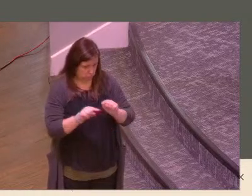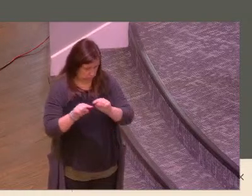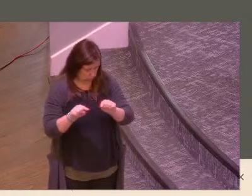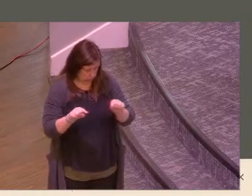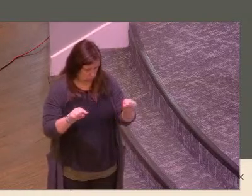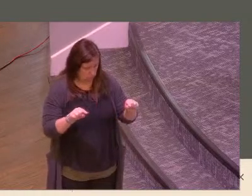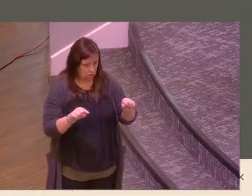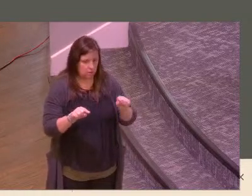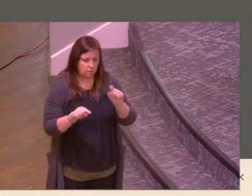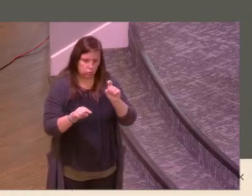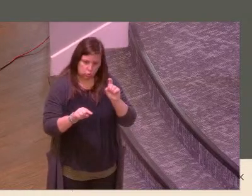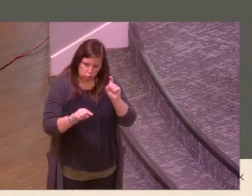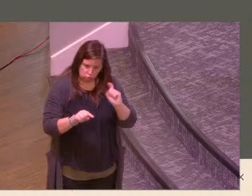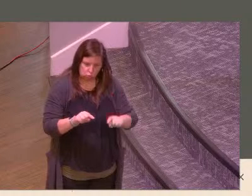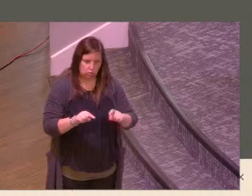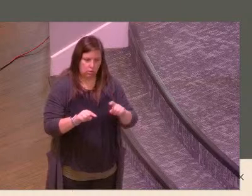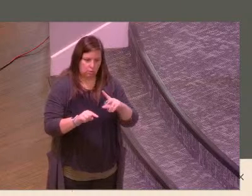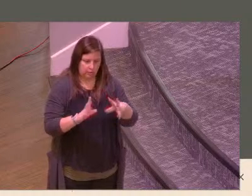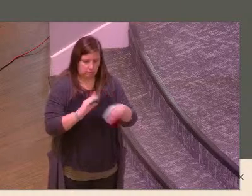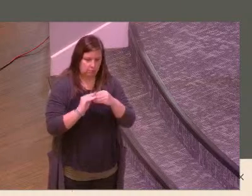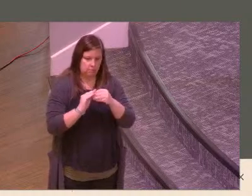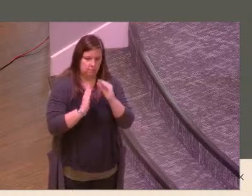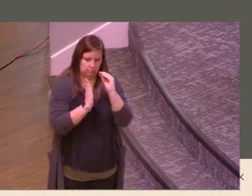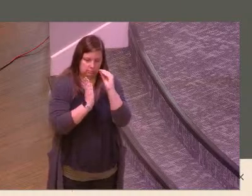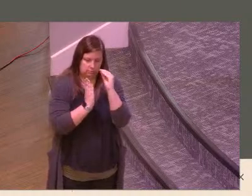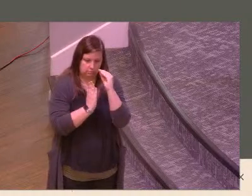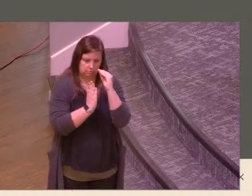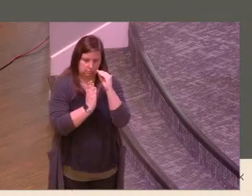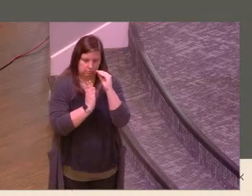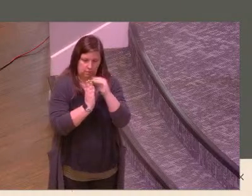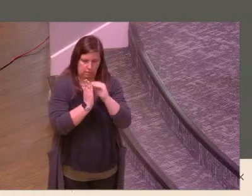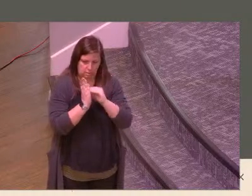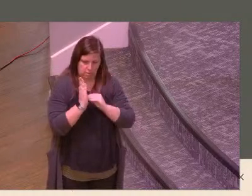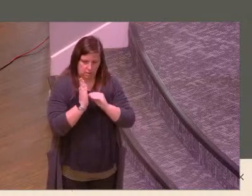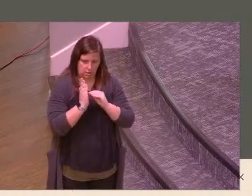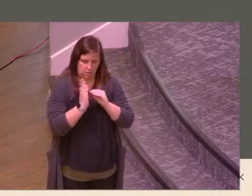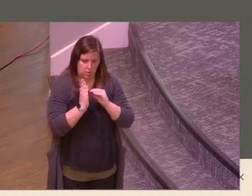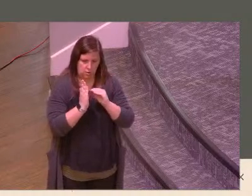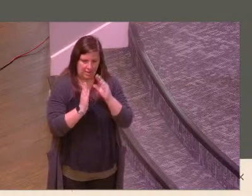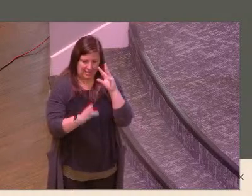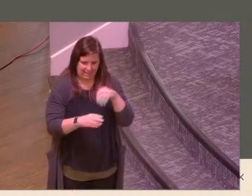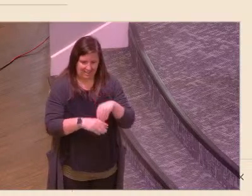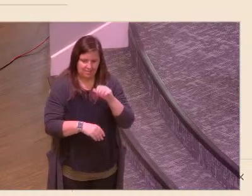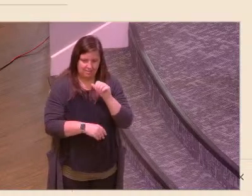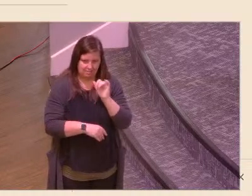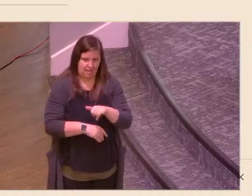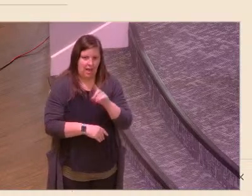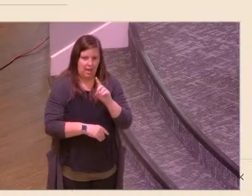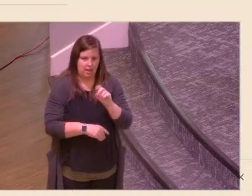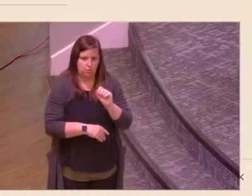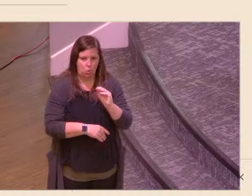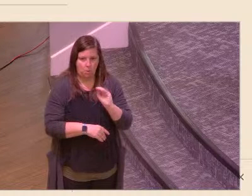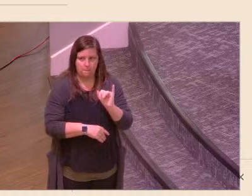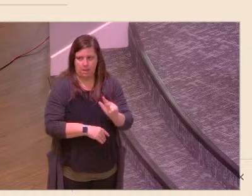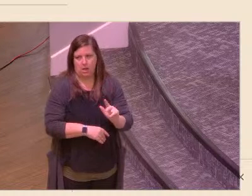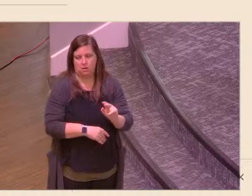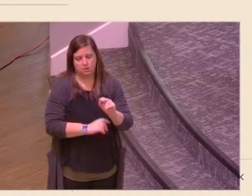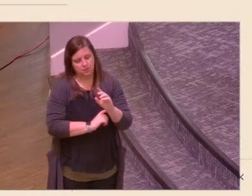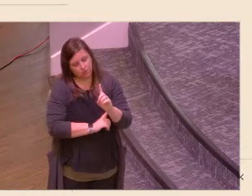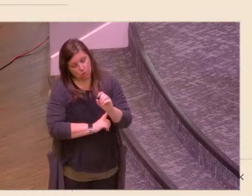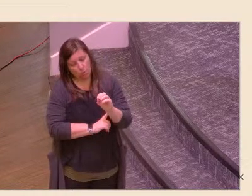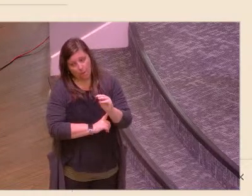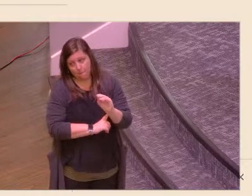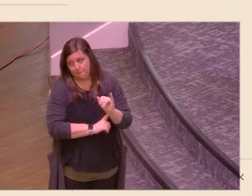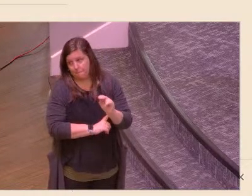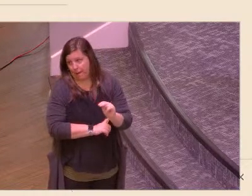listed in that, under that domain, and that some type of